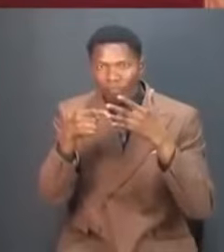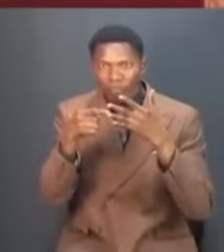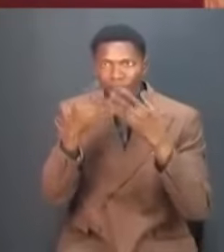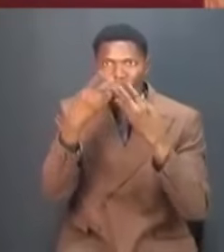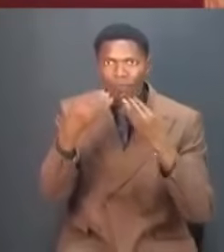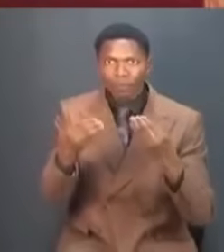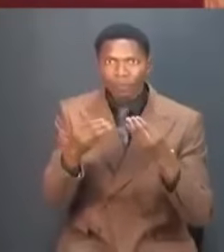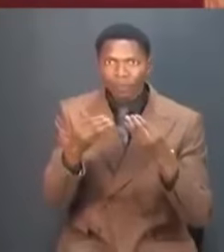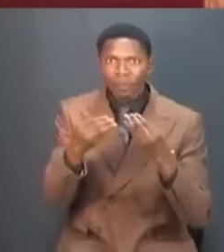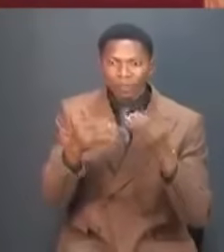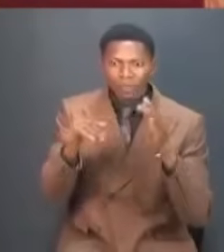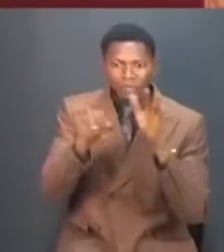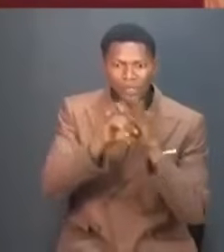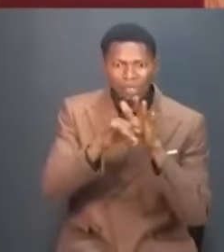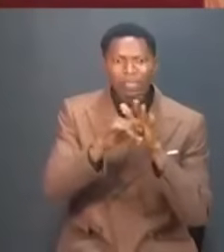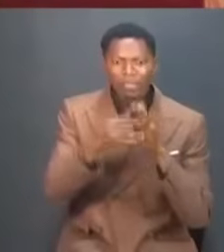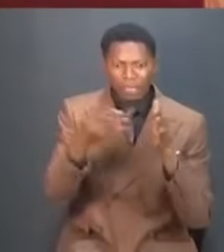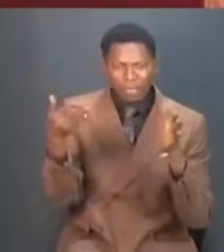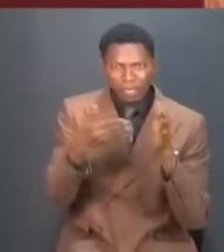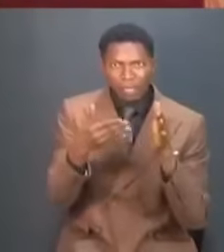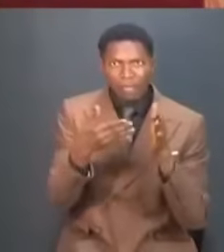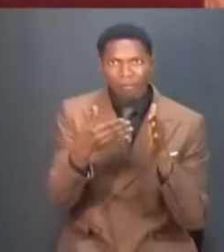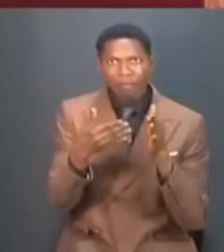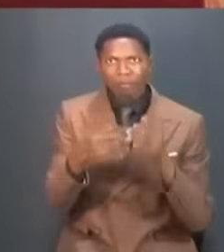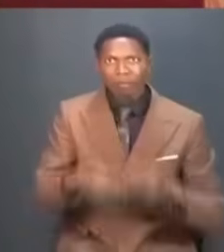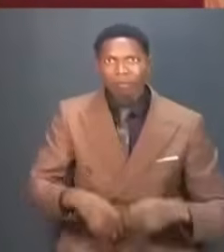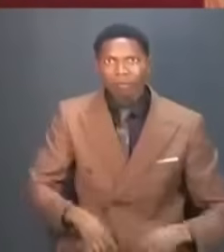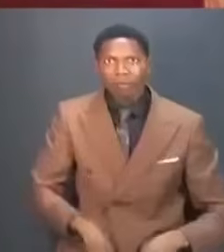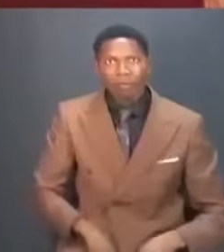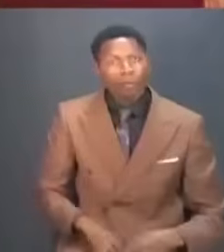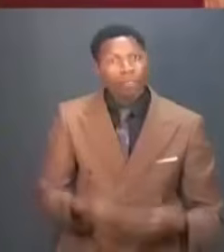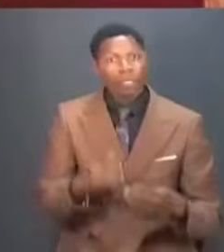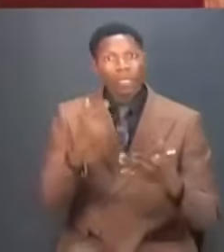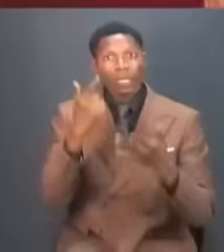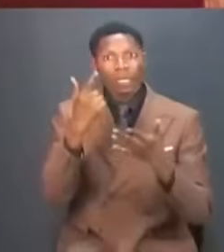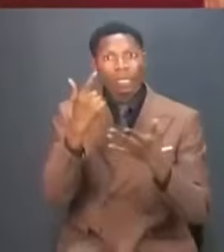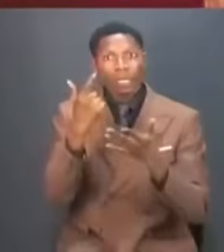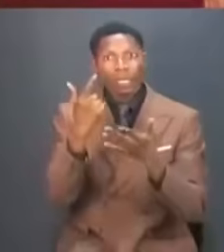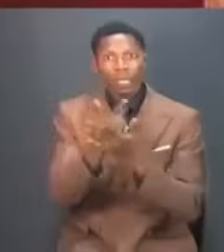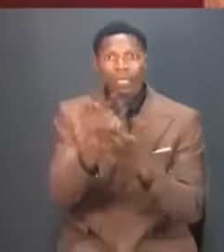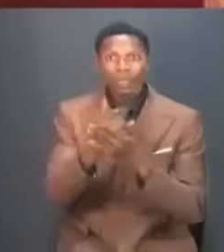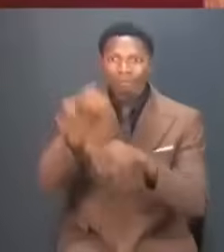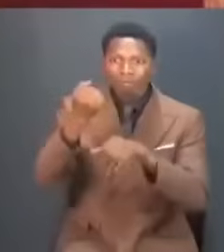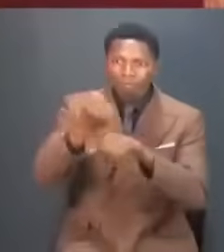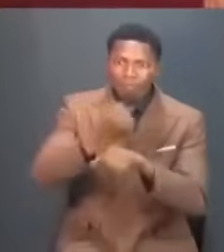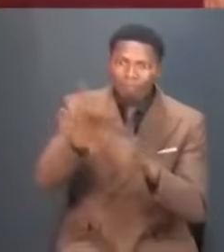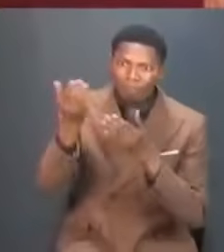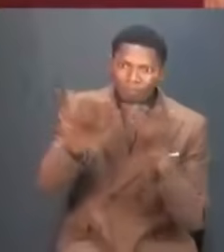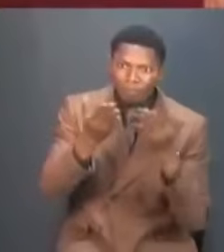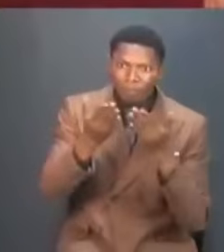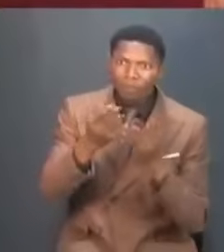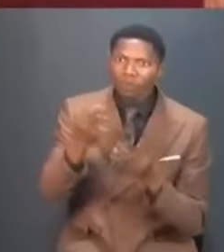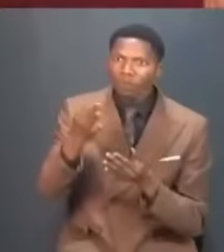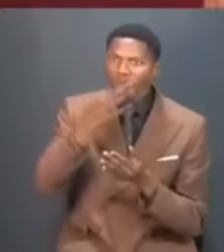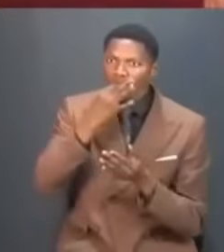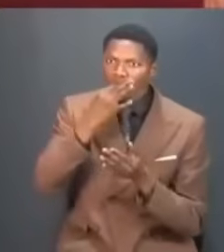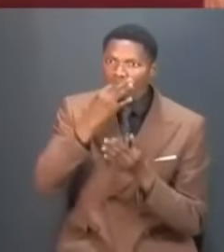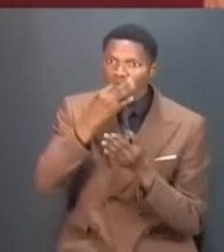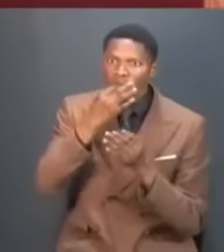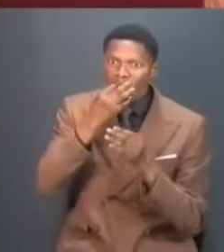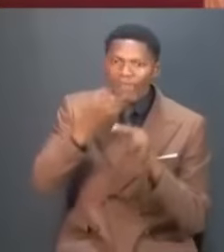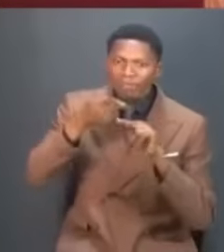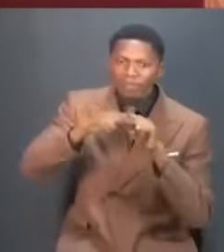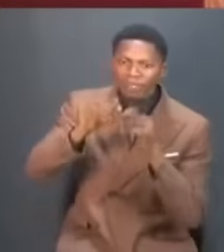Ghana's recent food inflation trends. According to Ghana Statistical Service, food inflation dropped